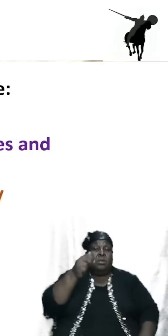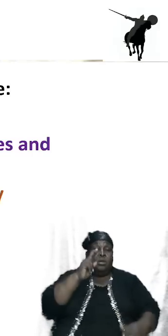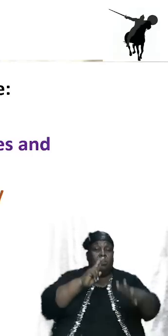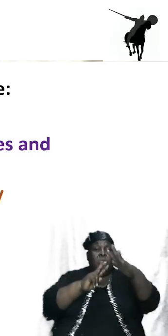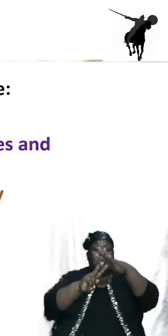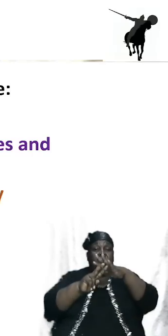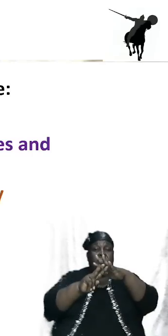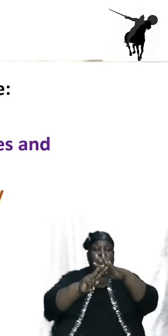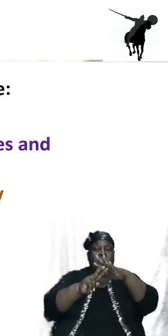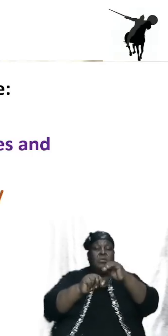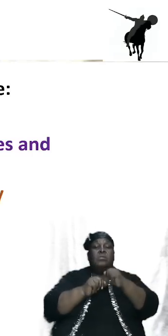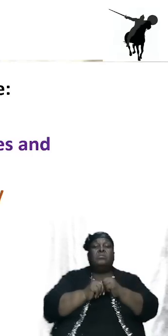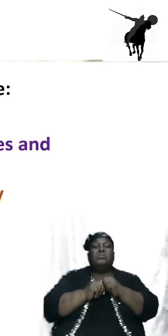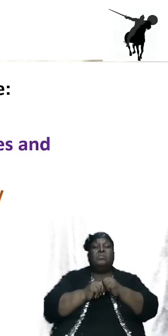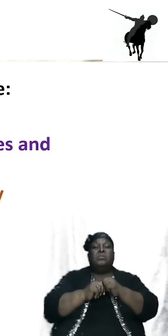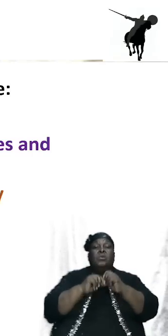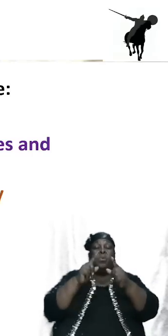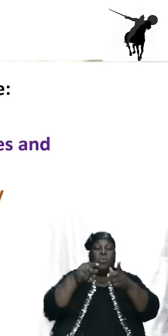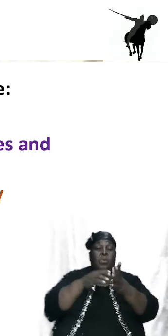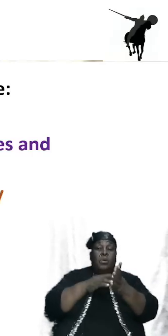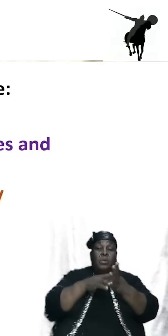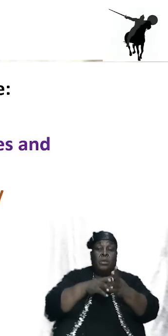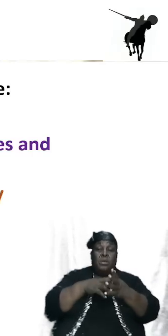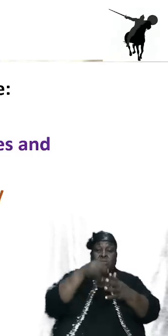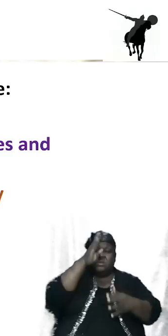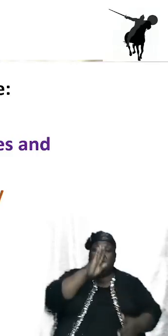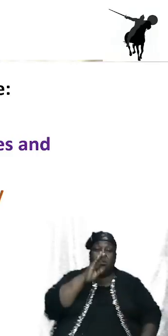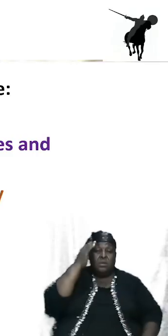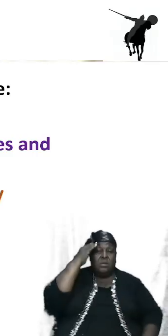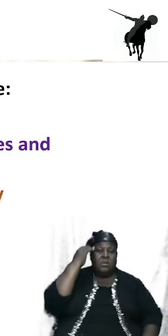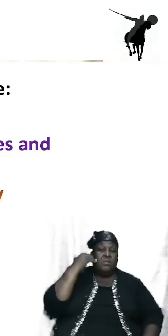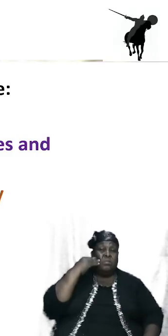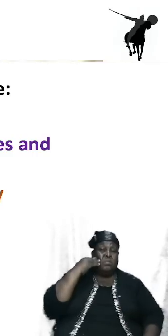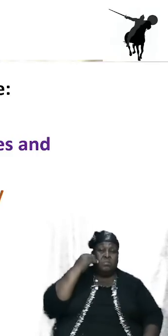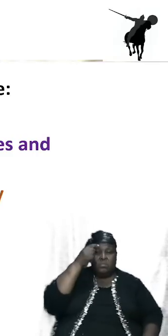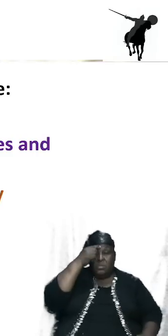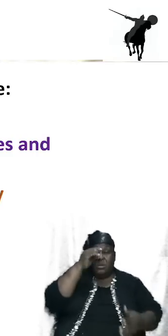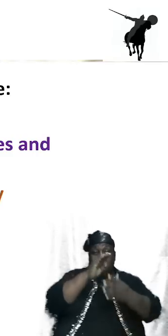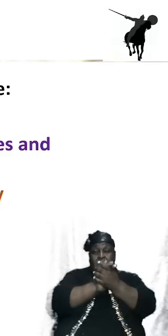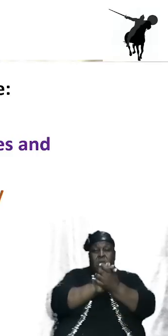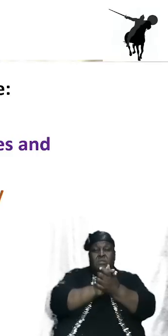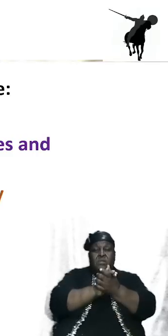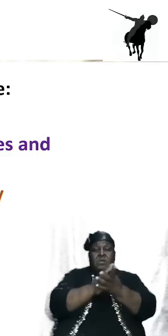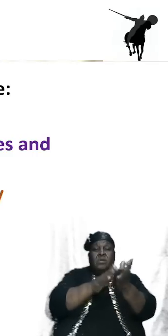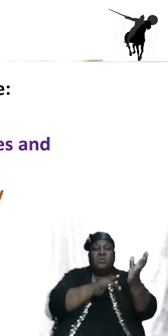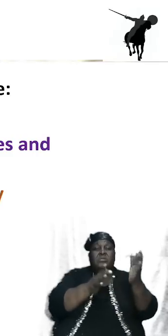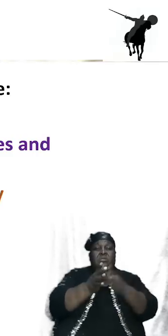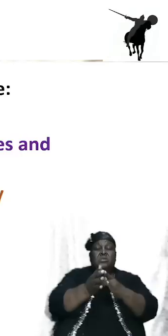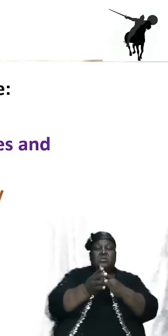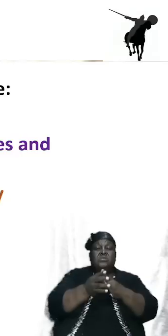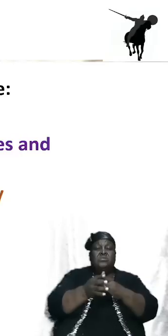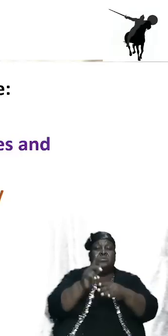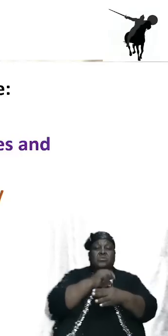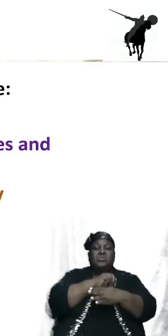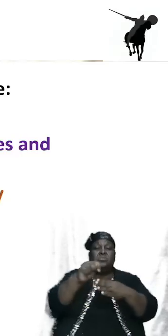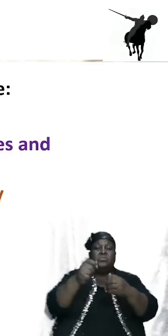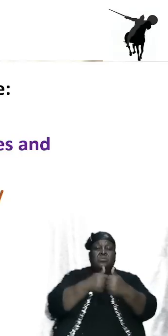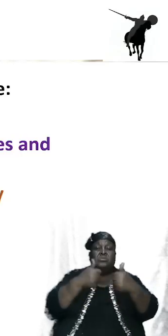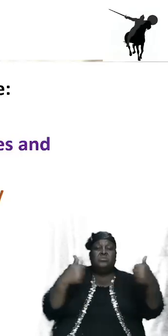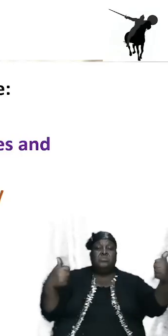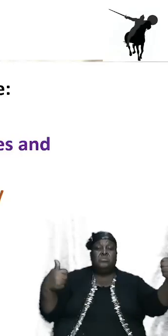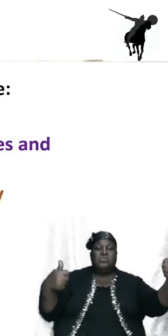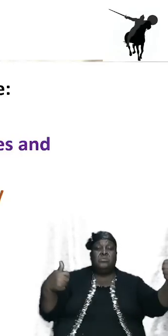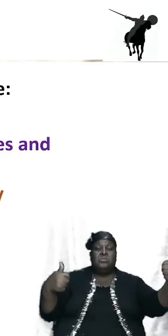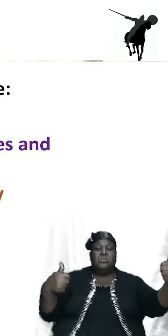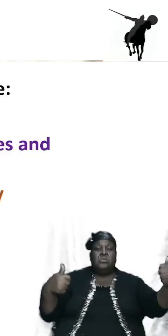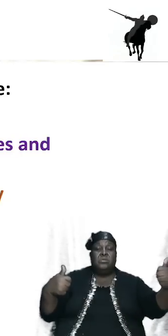go against the very Godhead. Amen. They believe that Jesus was a total separate and distinct being. They don't believe